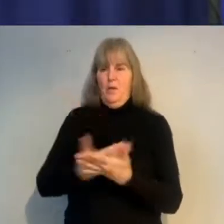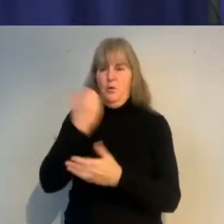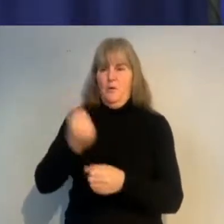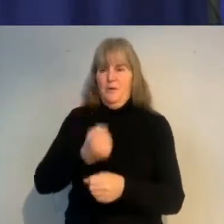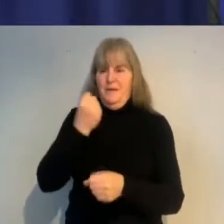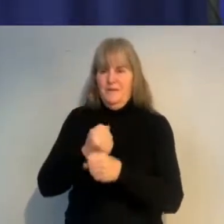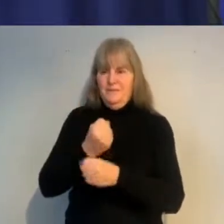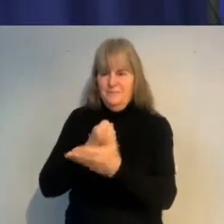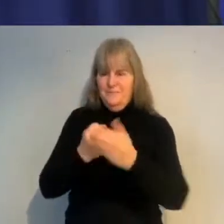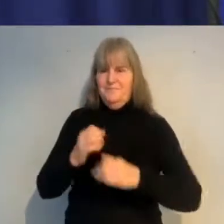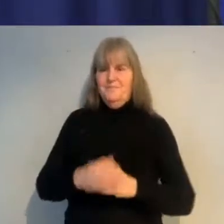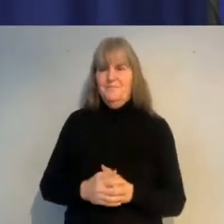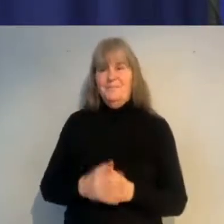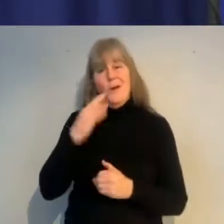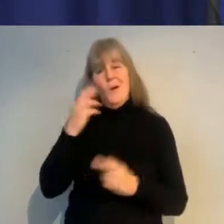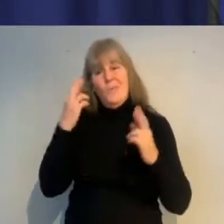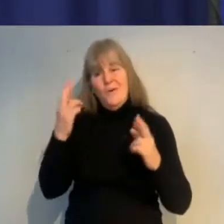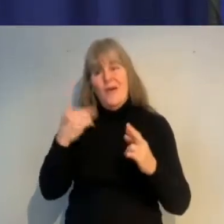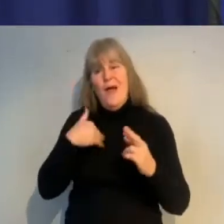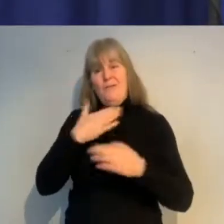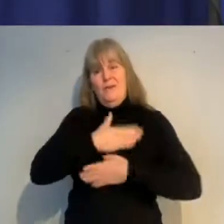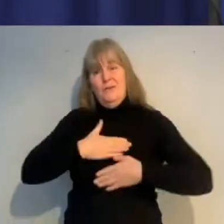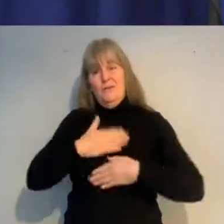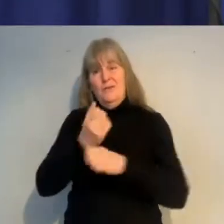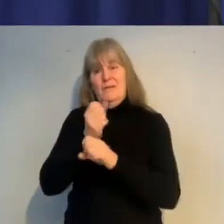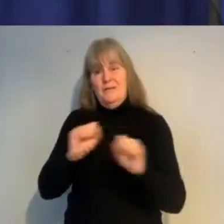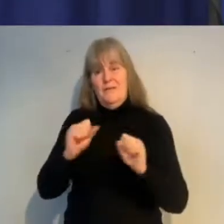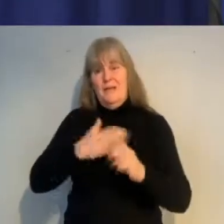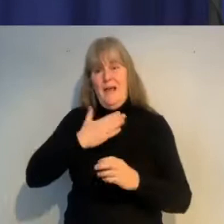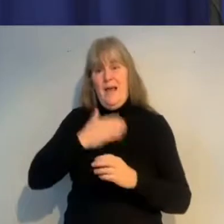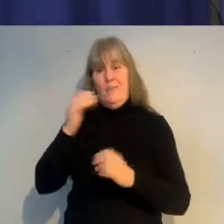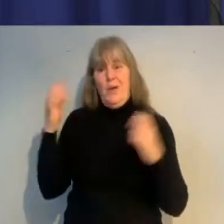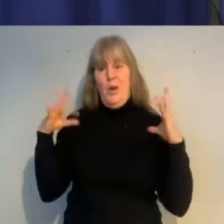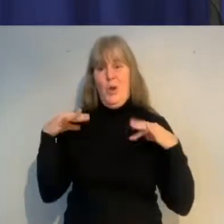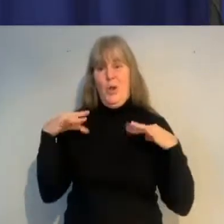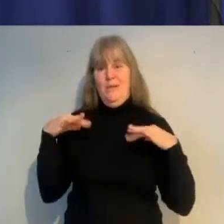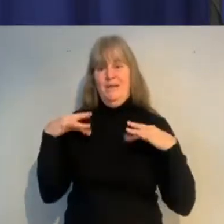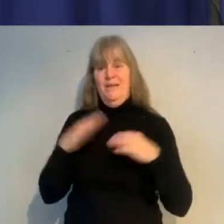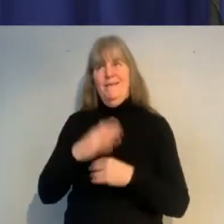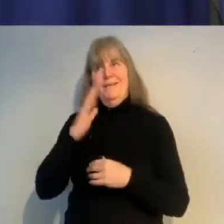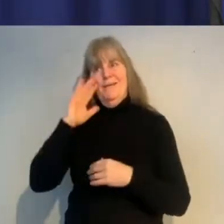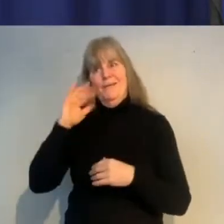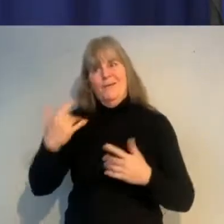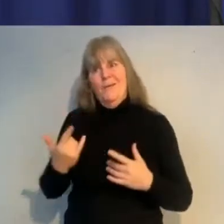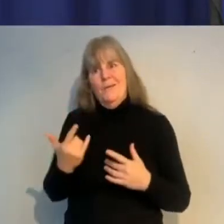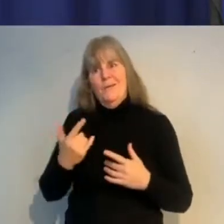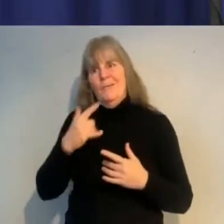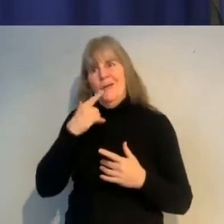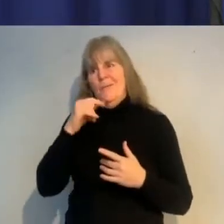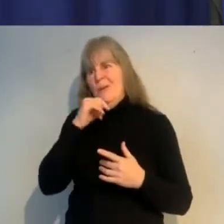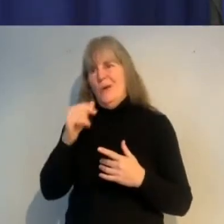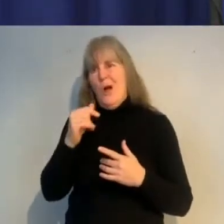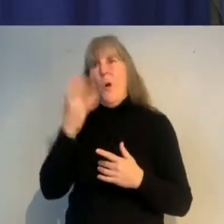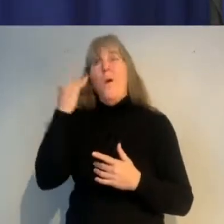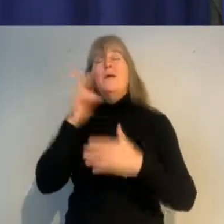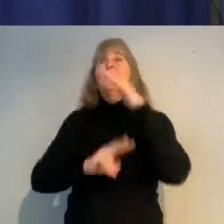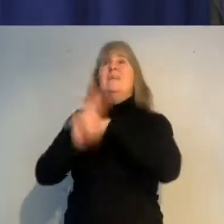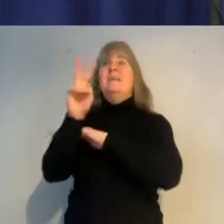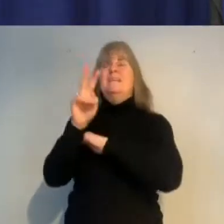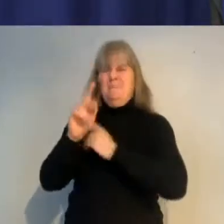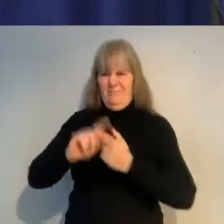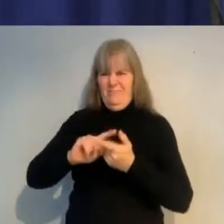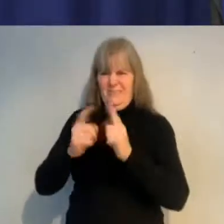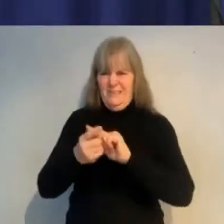enjoyed a safe and happy holiday, even though it may not have turned out as you planned. Once